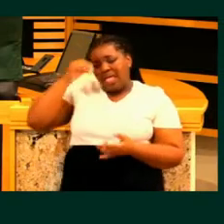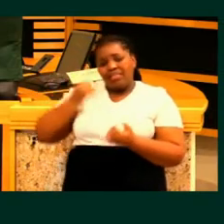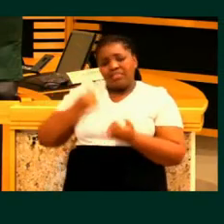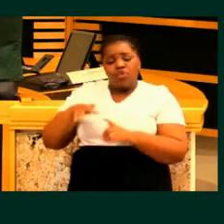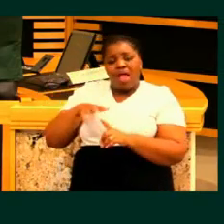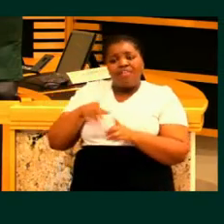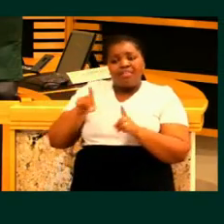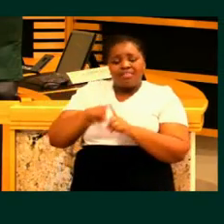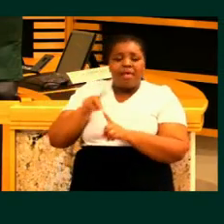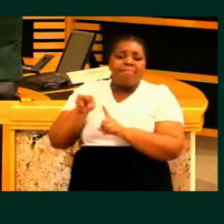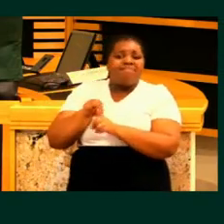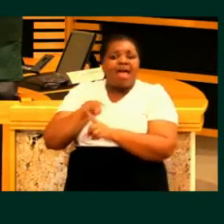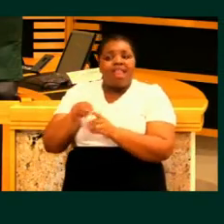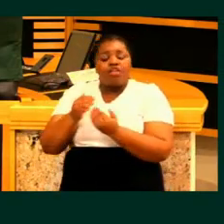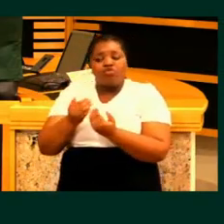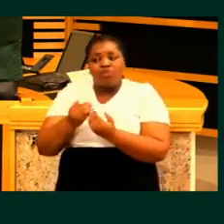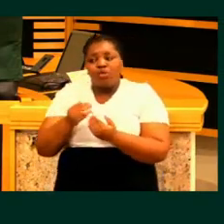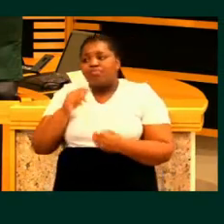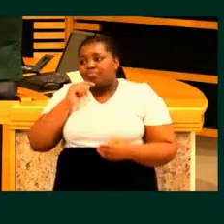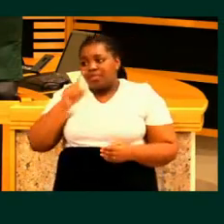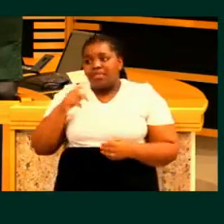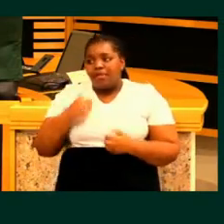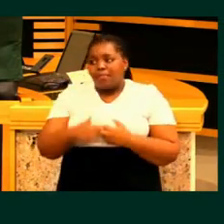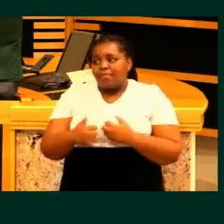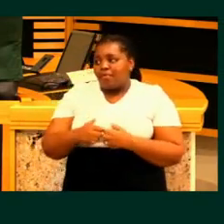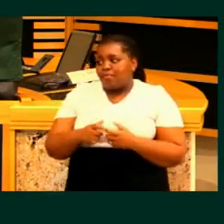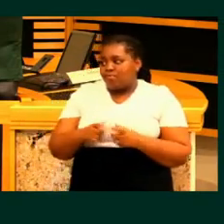and violence at schools are inescapable